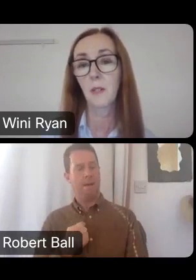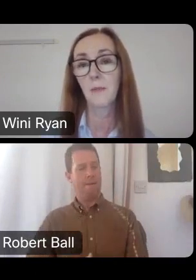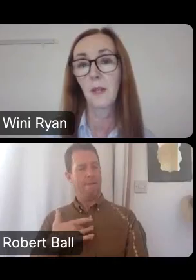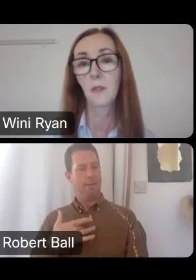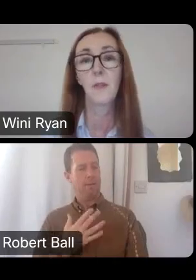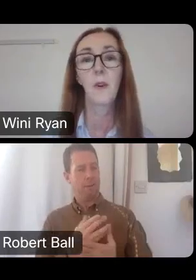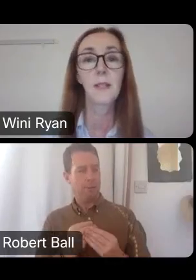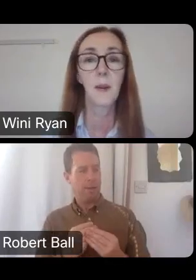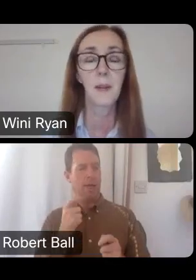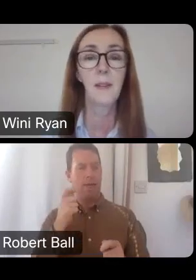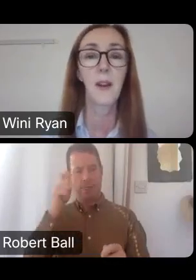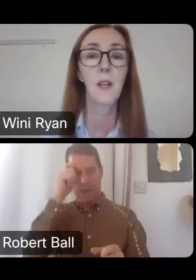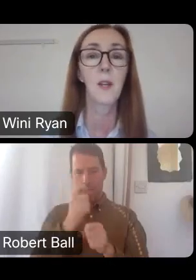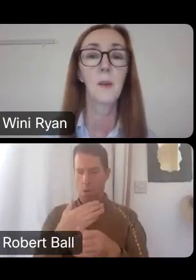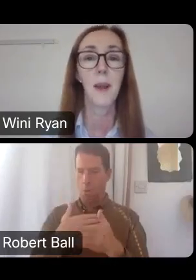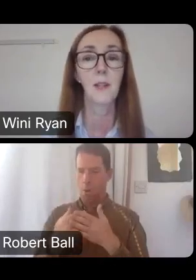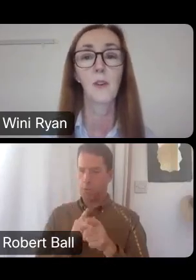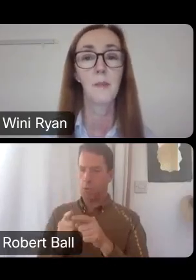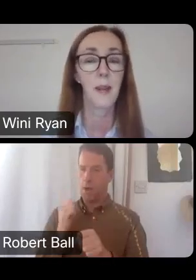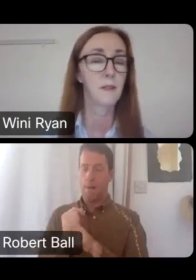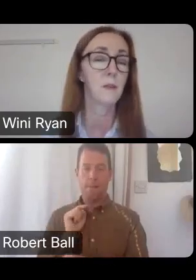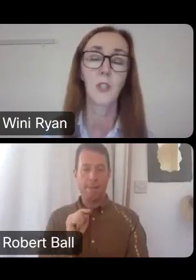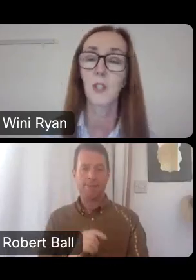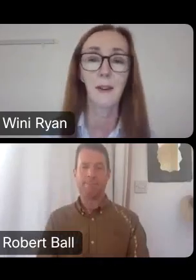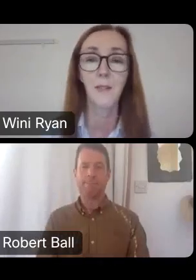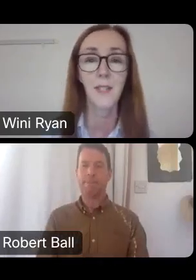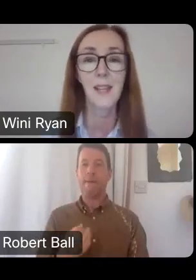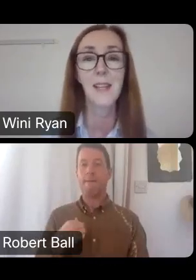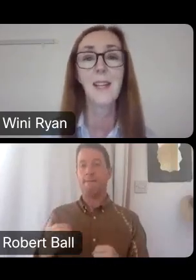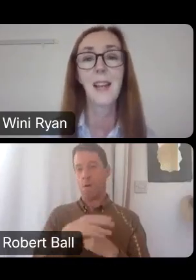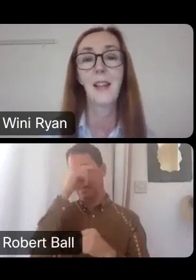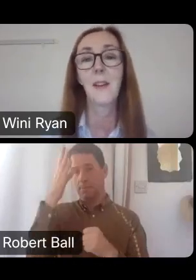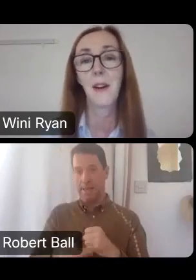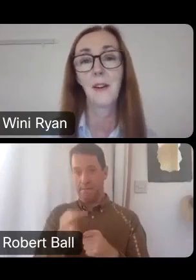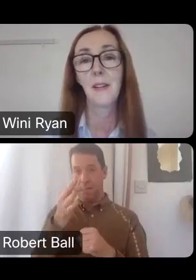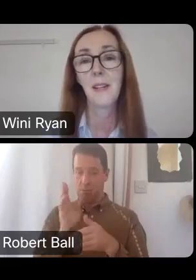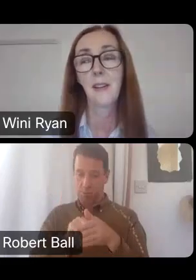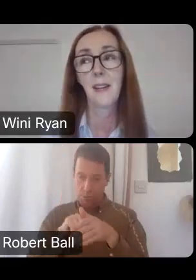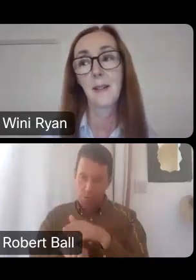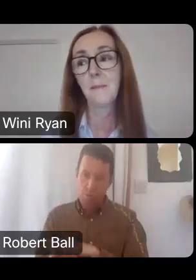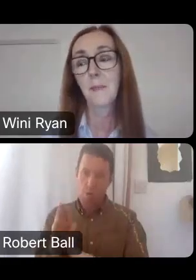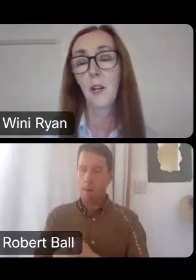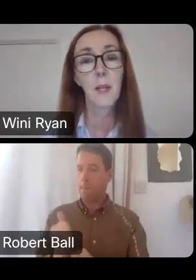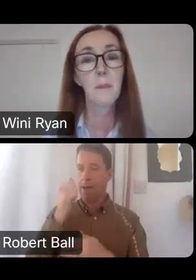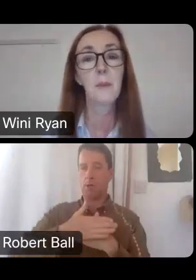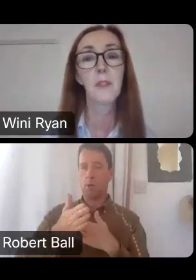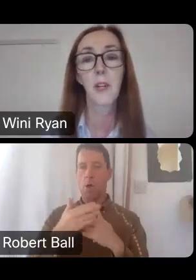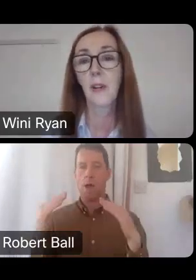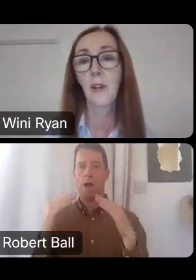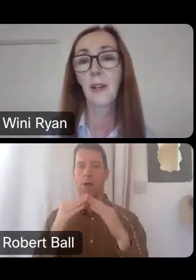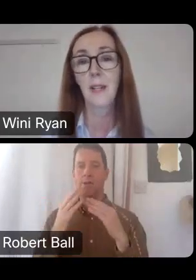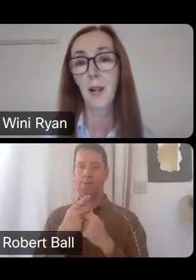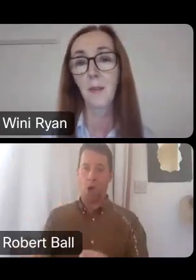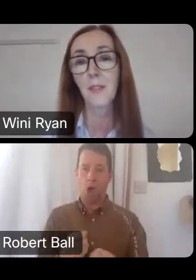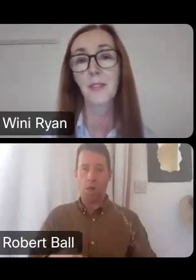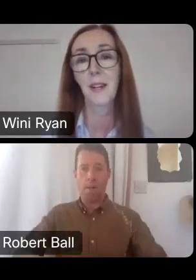it. So for example, if I come in the back door of my house, which I do every day, and there are hurling boots,